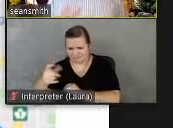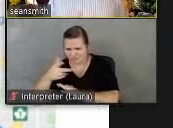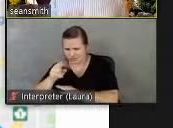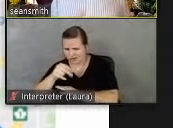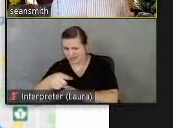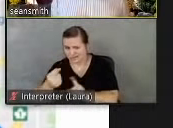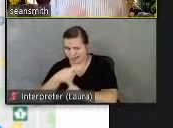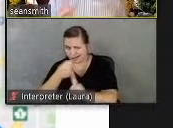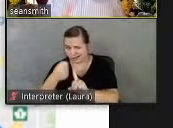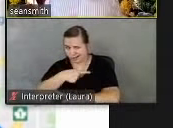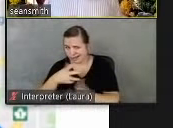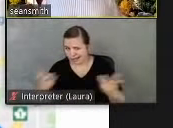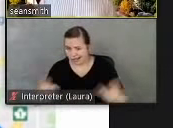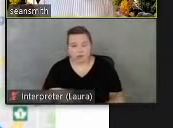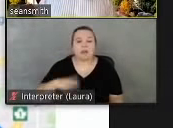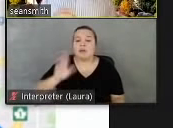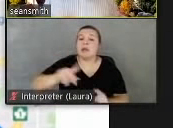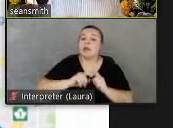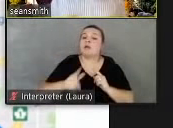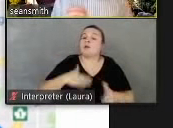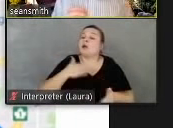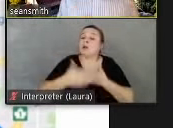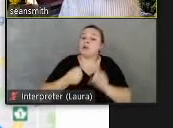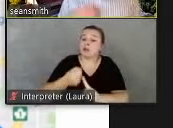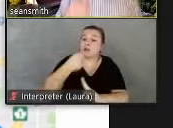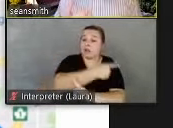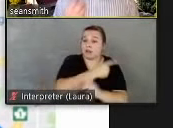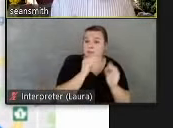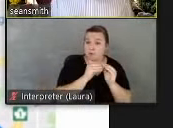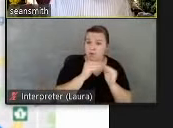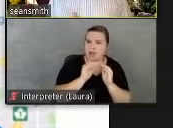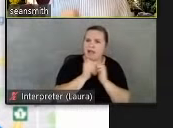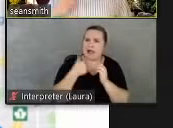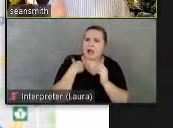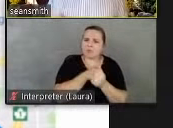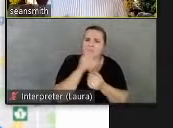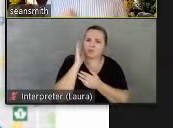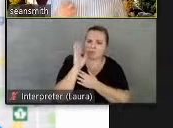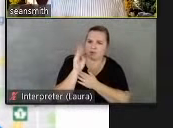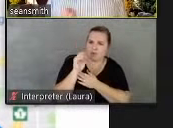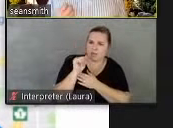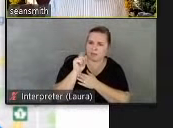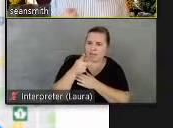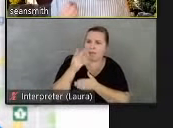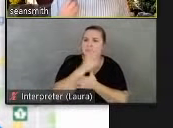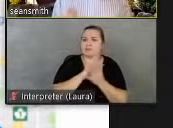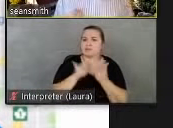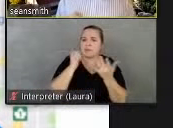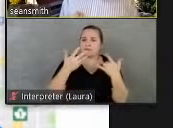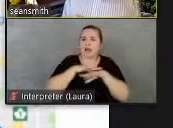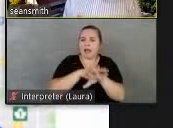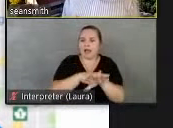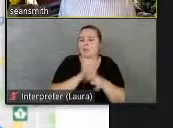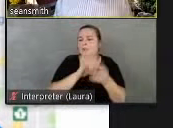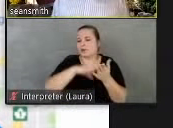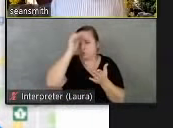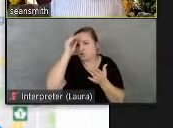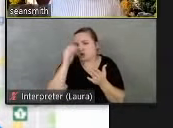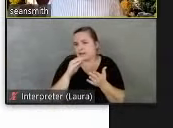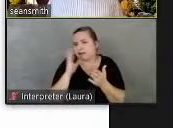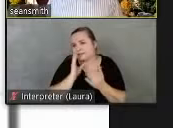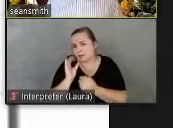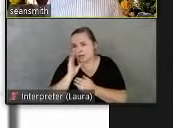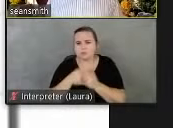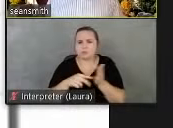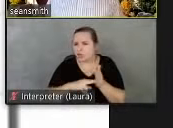let's take a sidestep here even further. And let's think about how we want to map out some of our hybrid blended learning experiences. And what do I mean